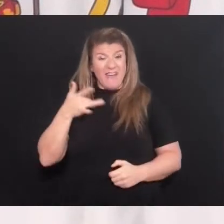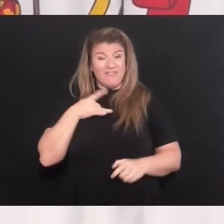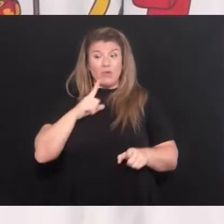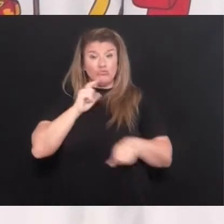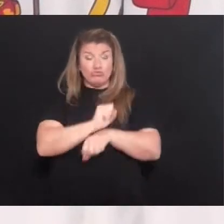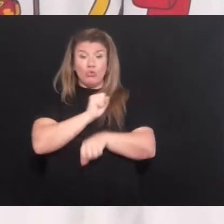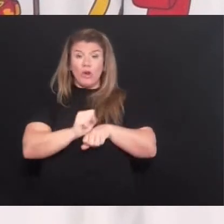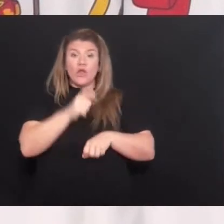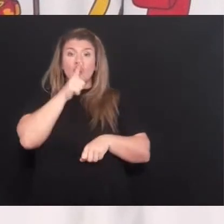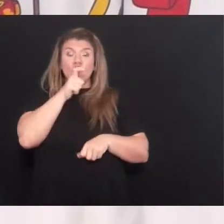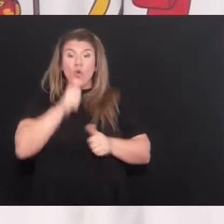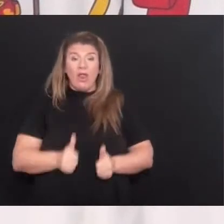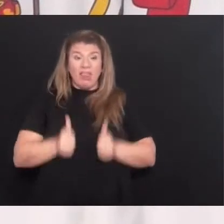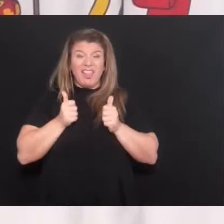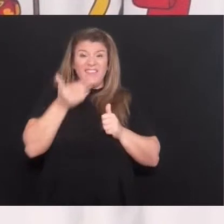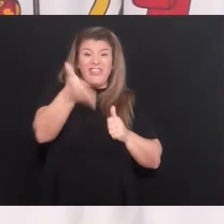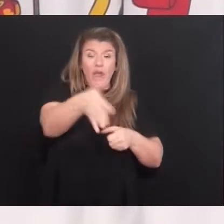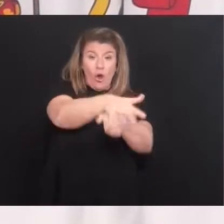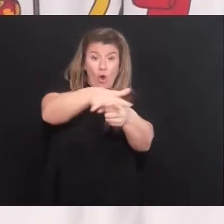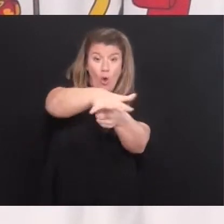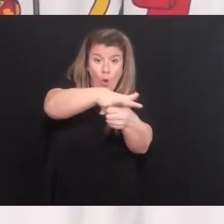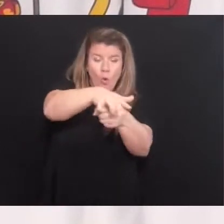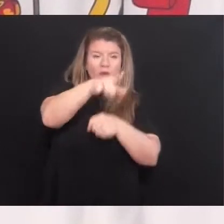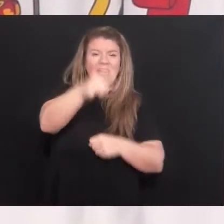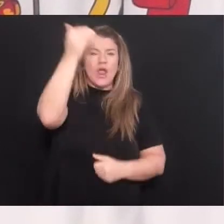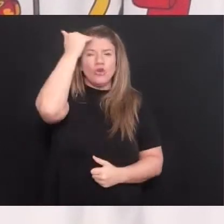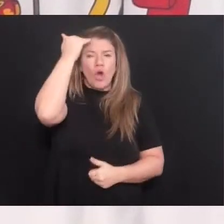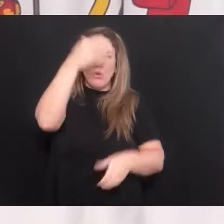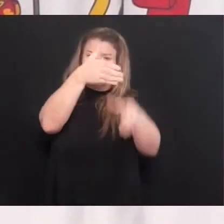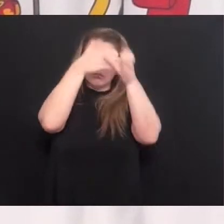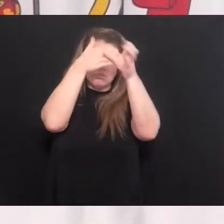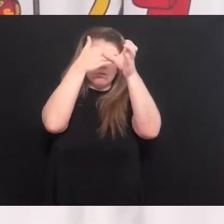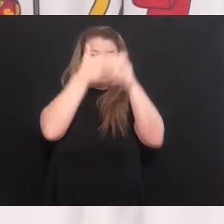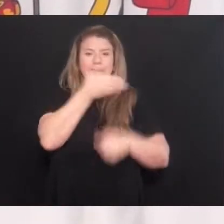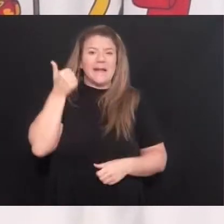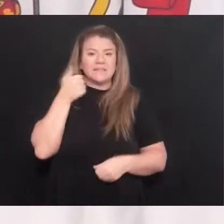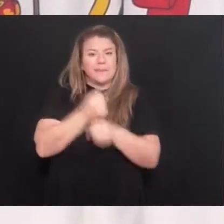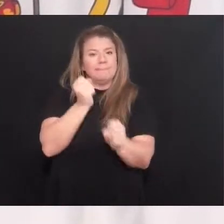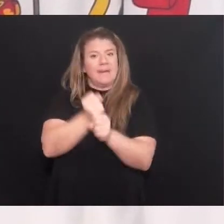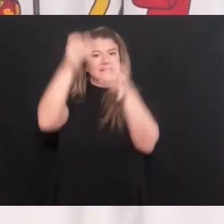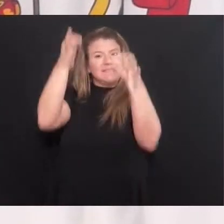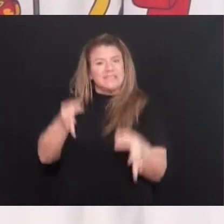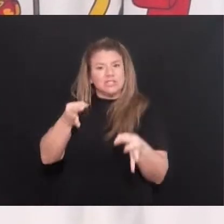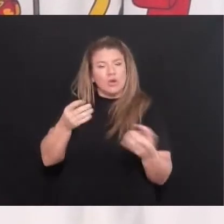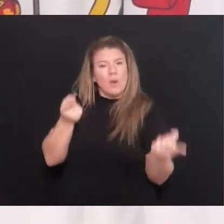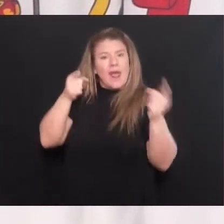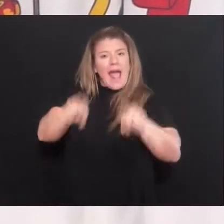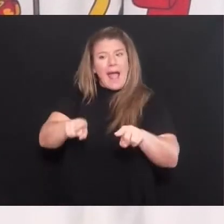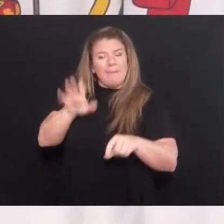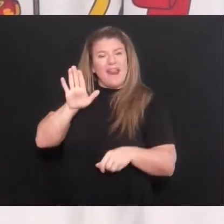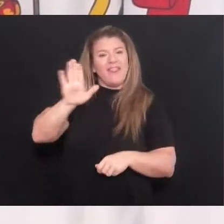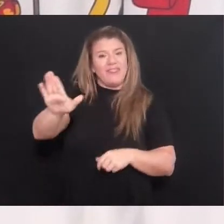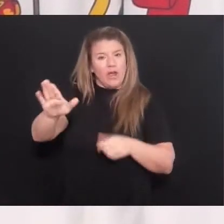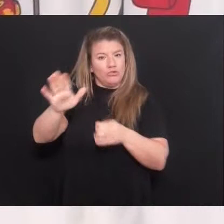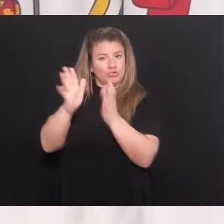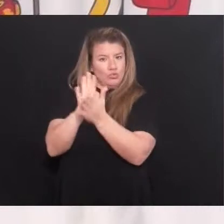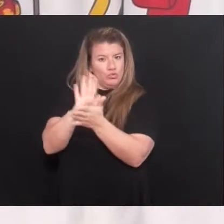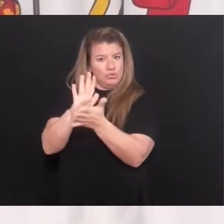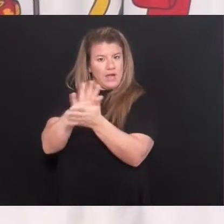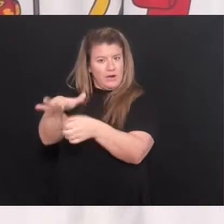knowledge, the local people could make those decisions as to what is going to happen and what's going on in their